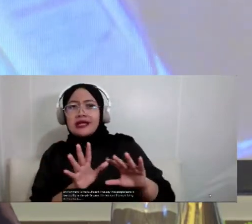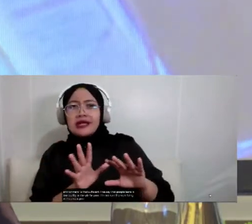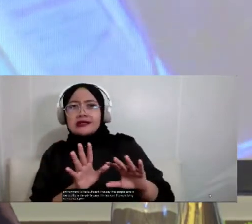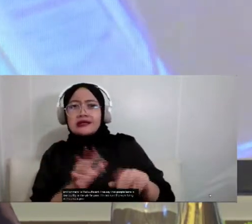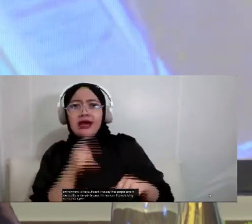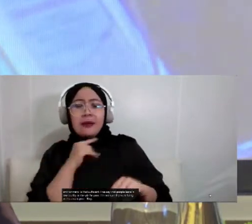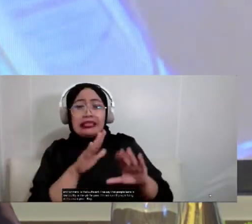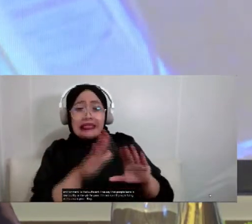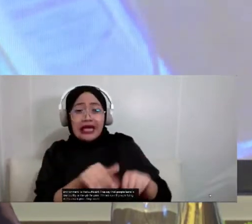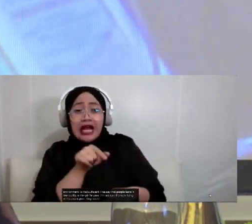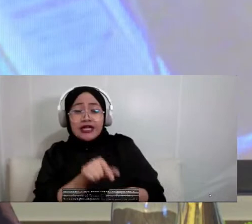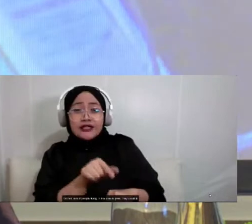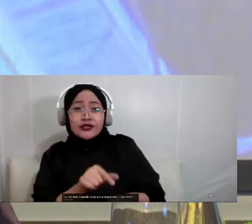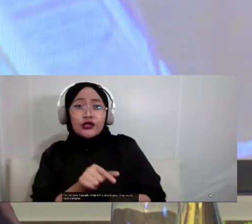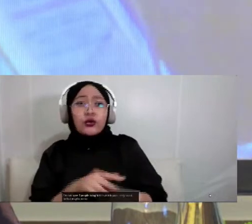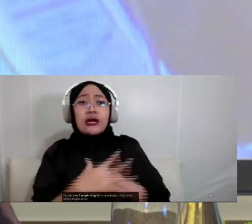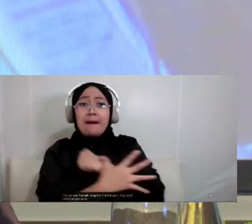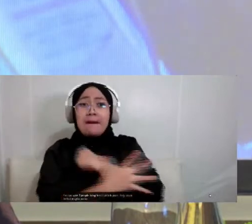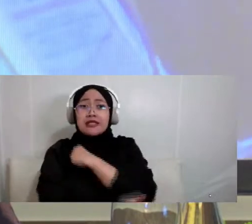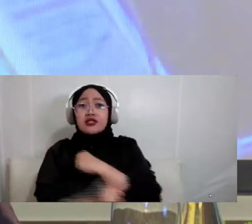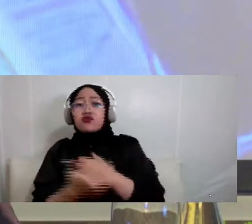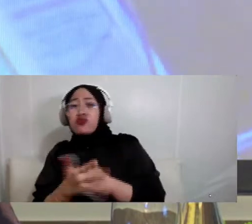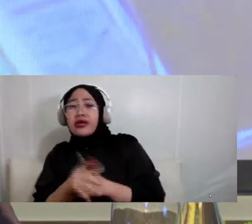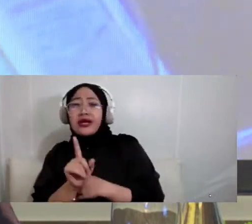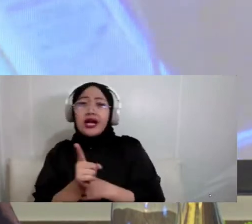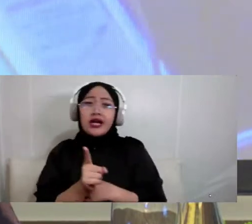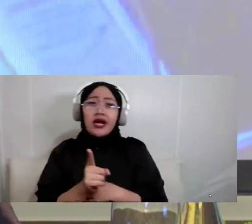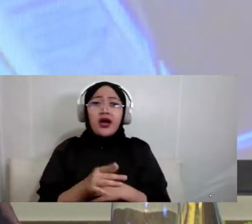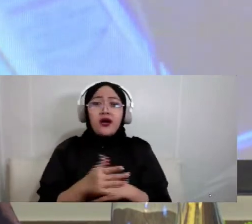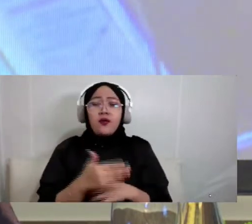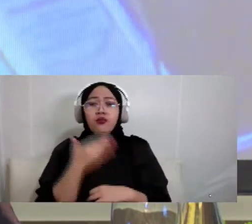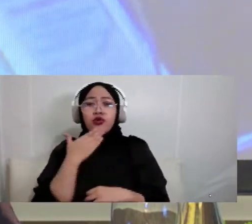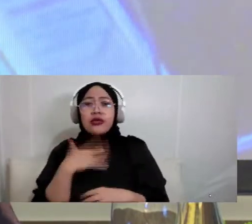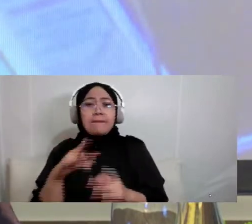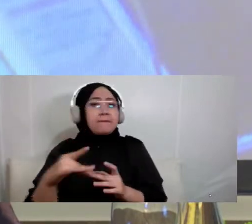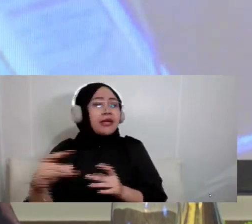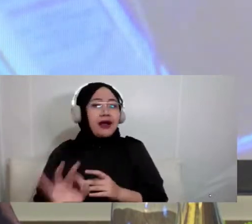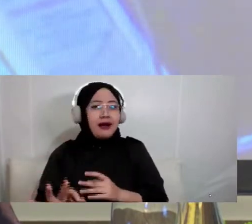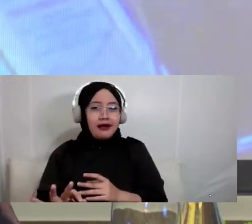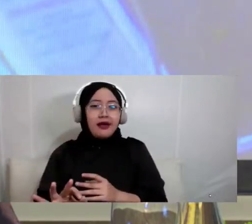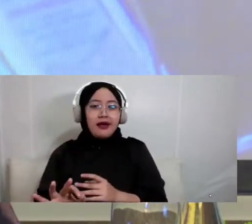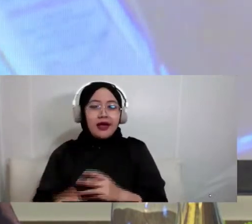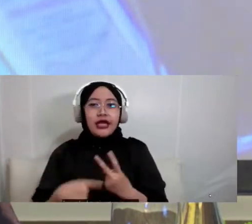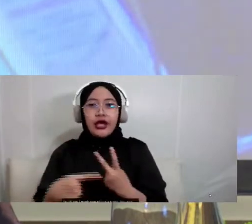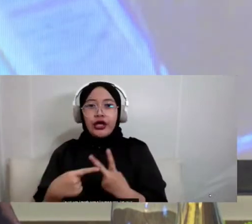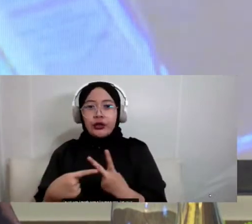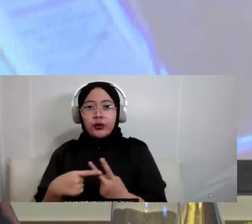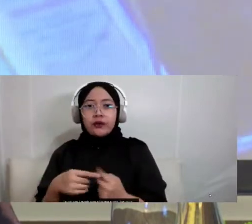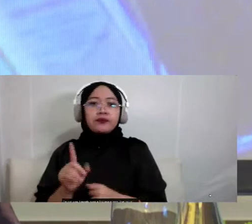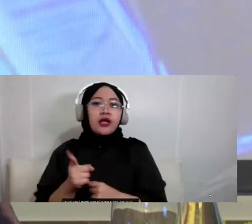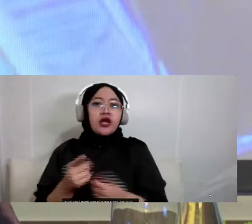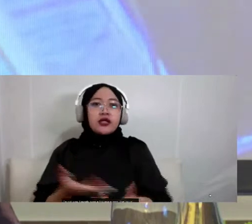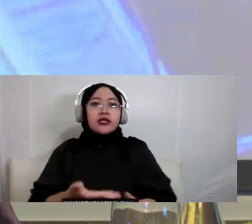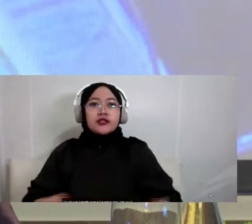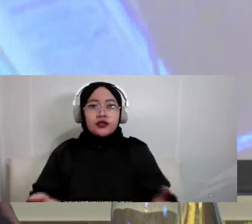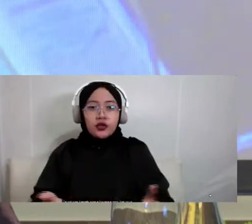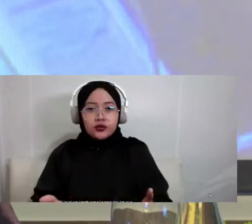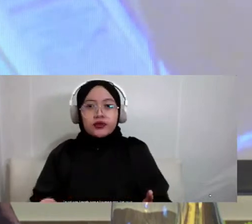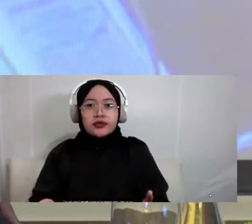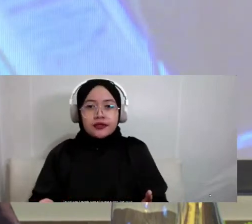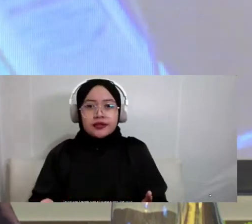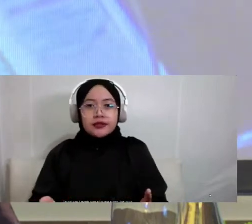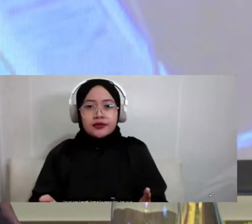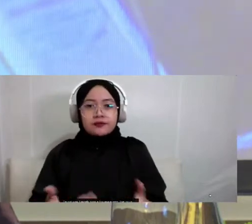They could be, but maybe sometimes they don't. Second question is regarding the environmental phenomena itself. I